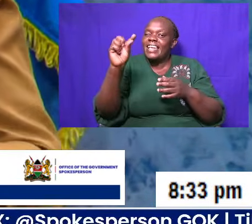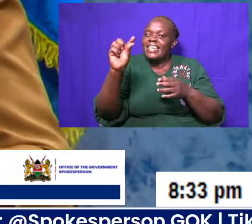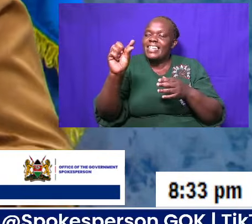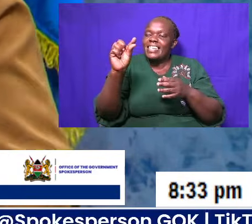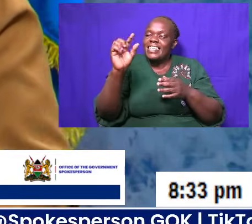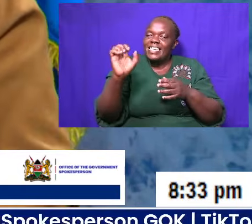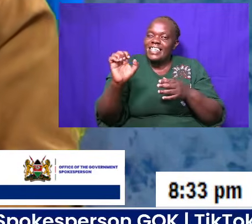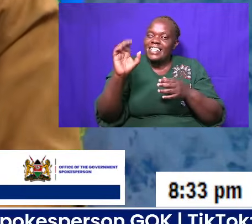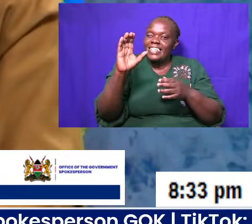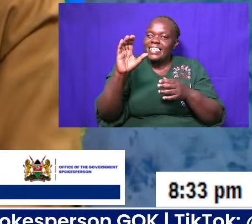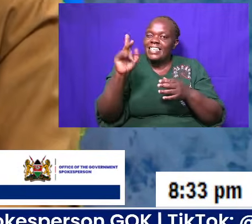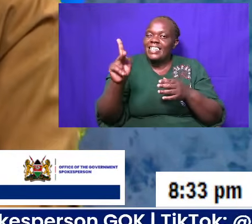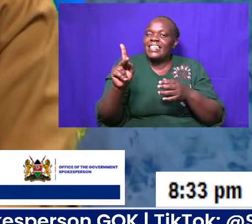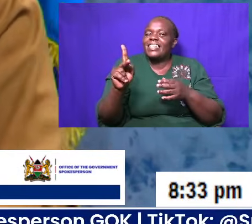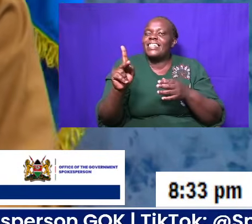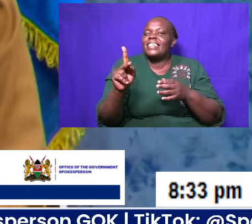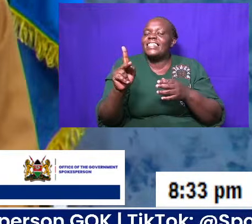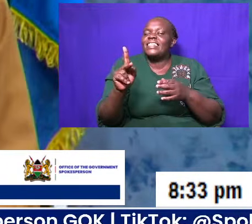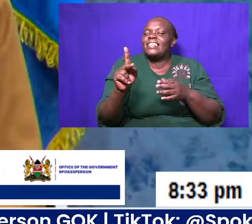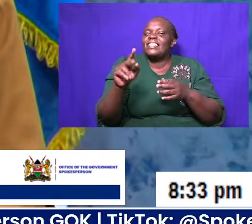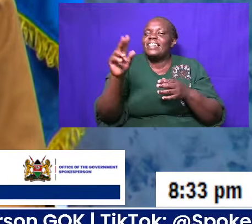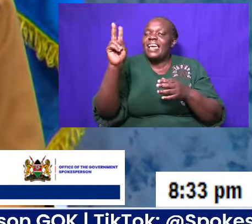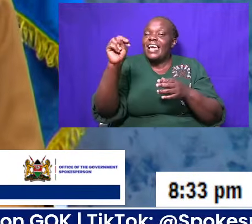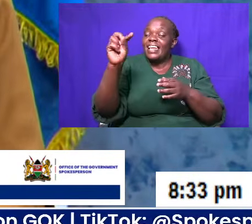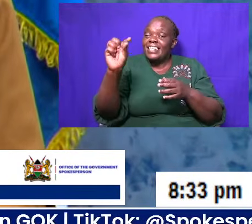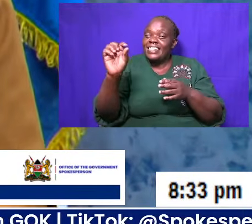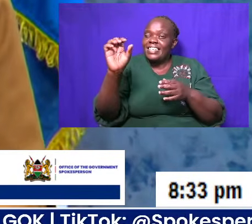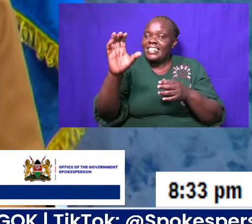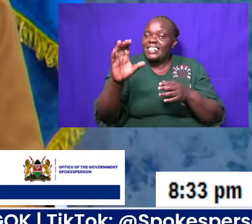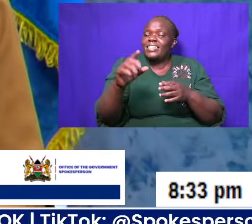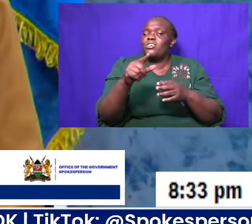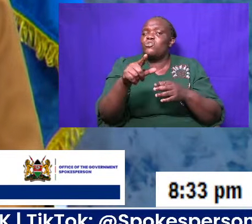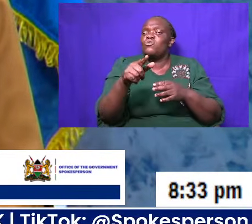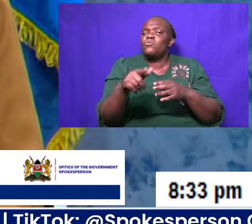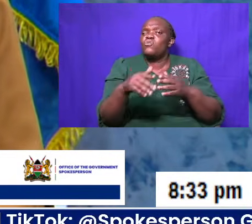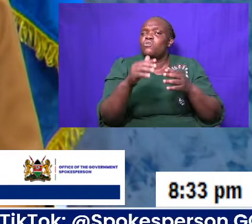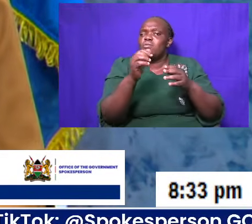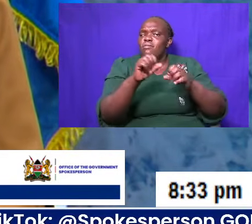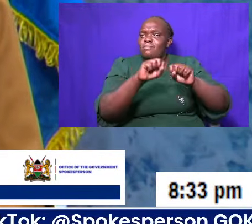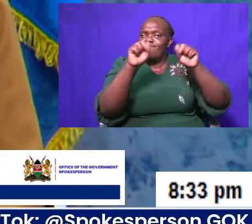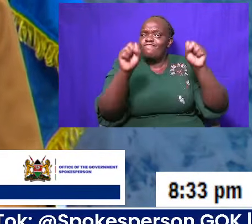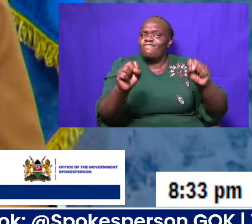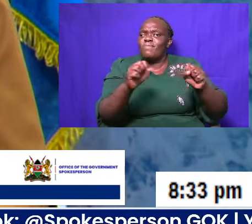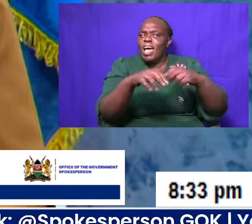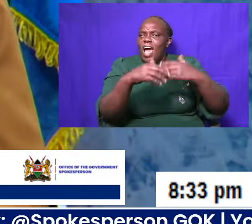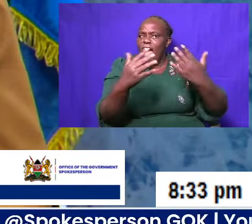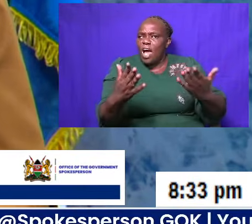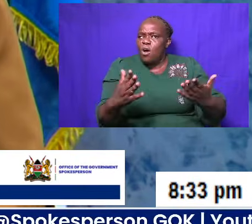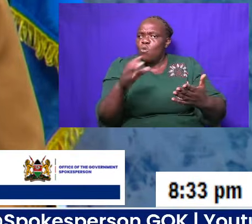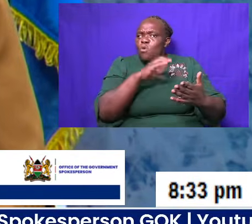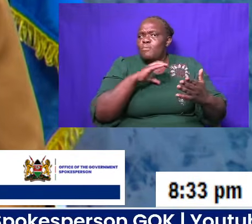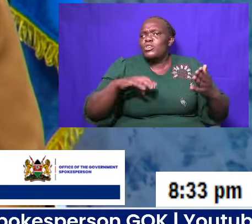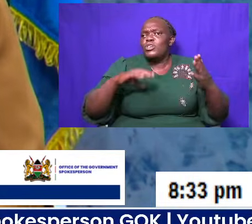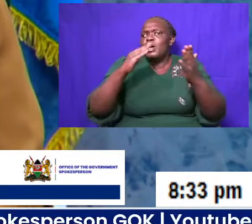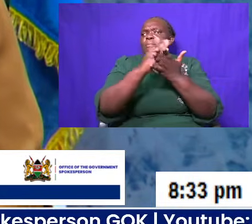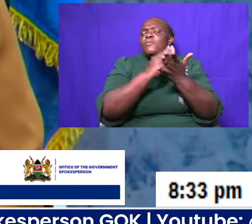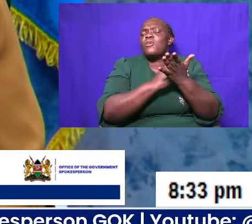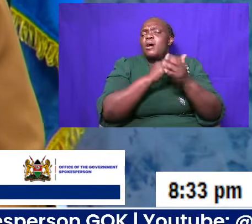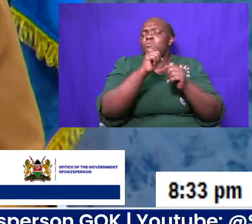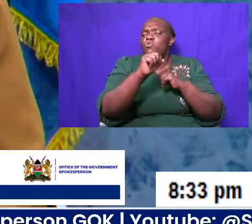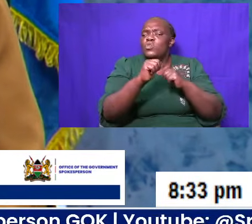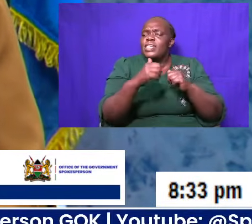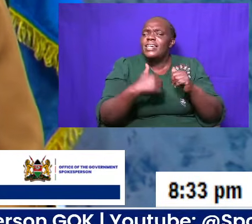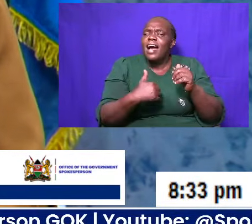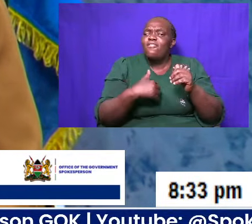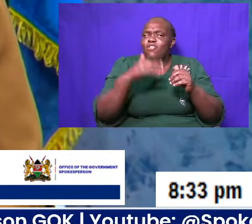GEC, National Gender and Equality Commission. Now, tell us, how are you structured? Commissioners, programs, so that we